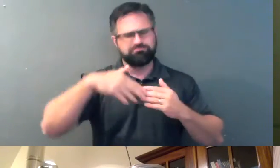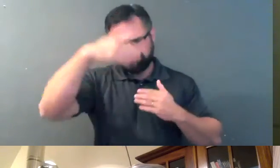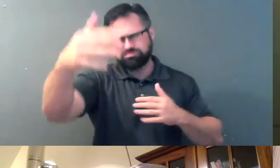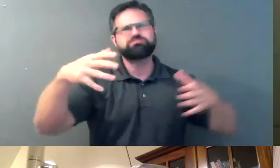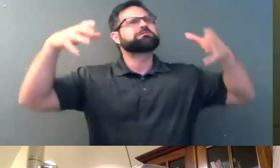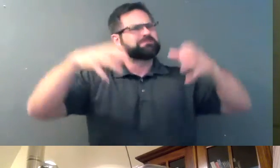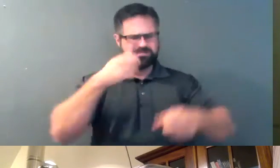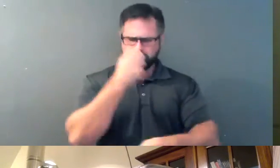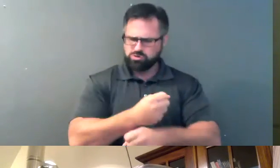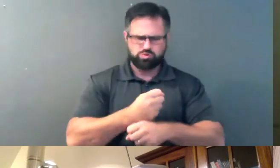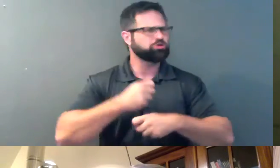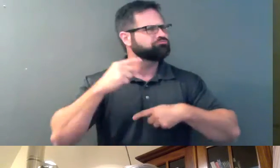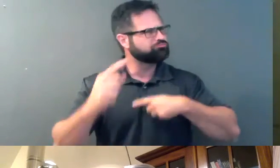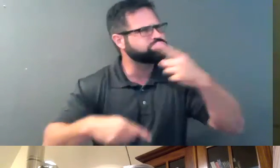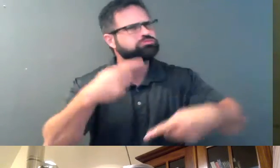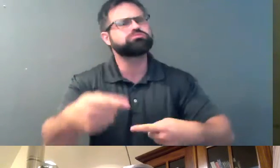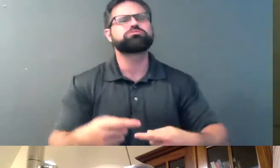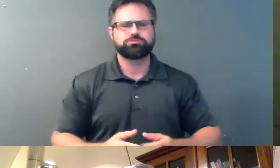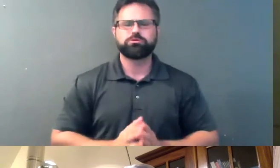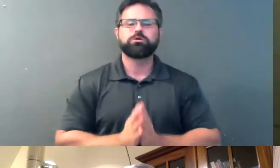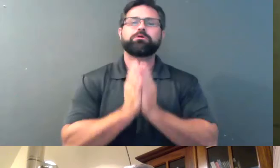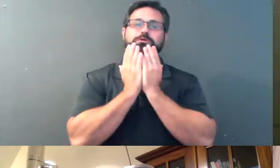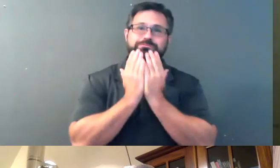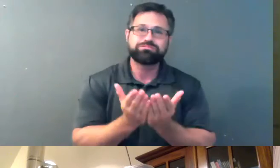Thank you very much for your remarks,